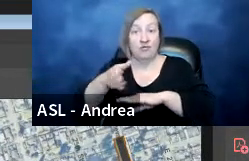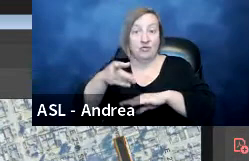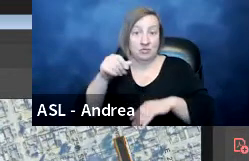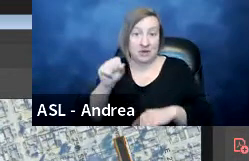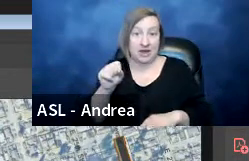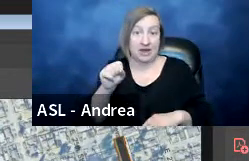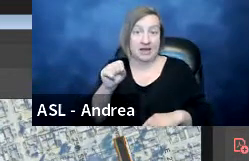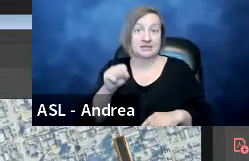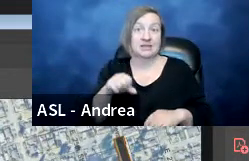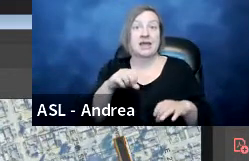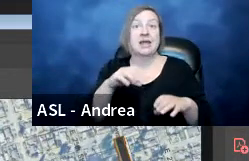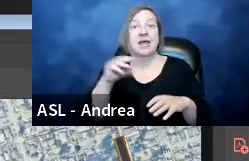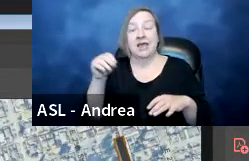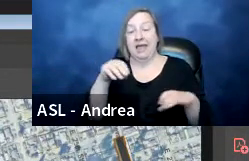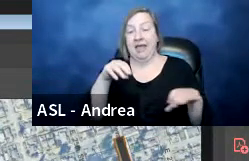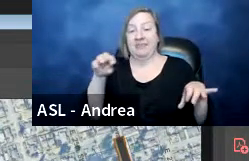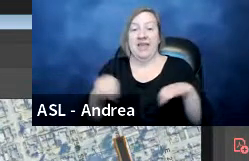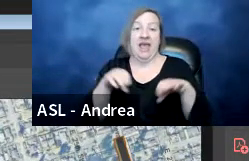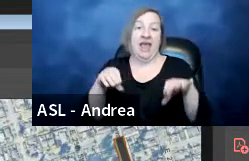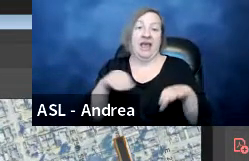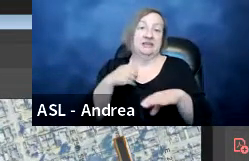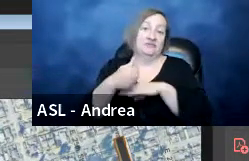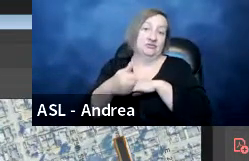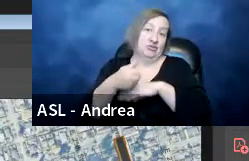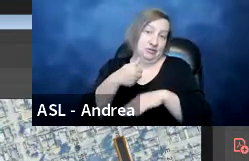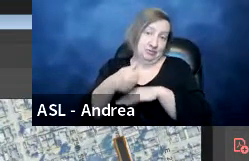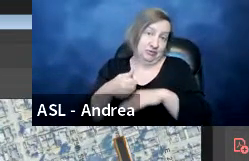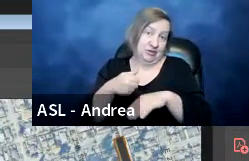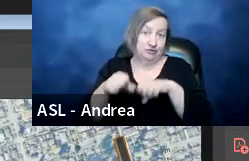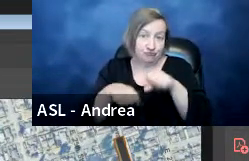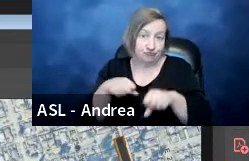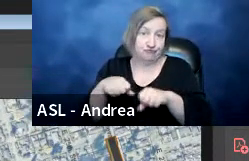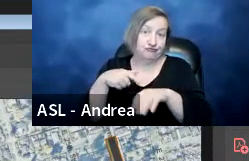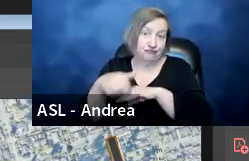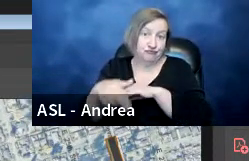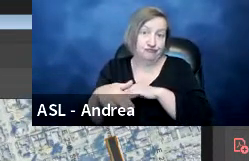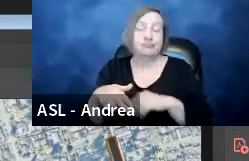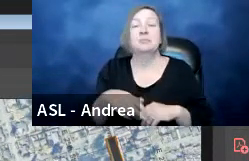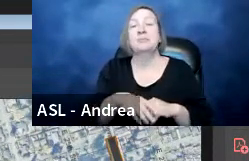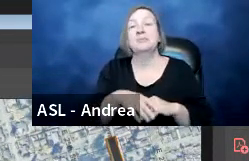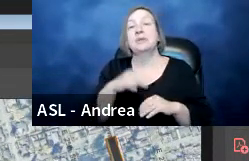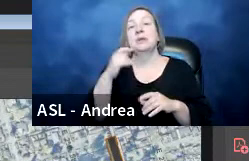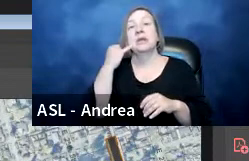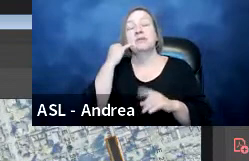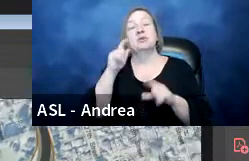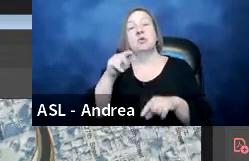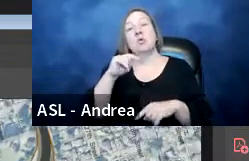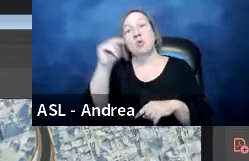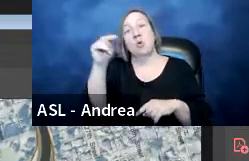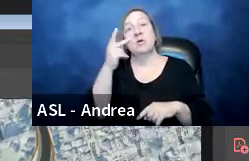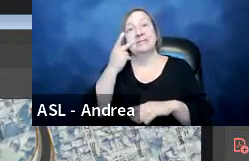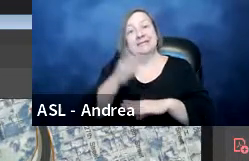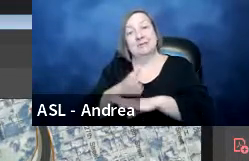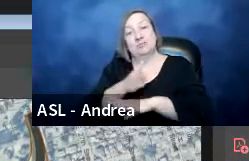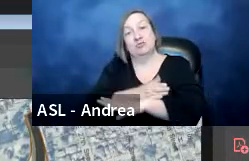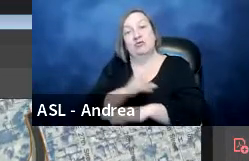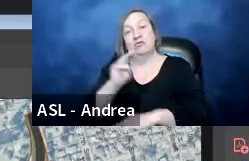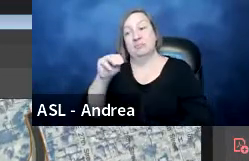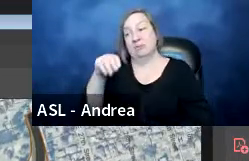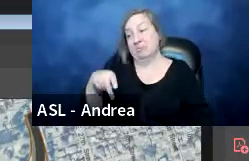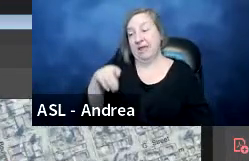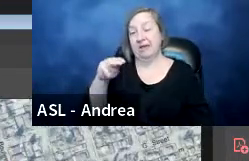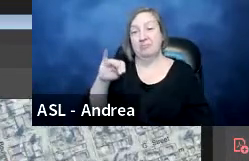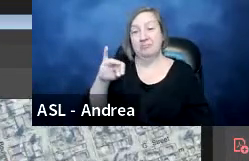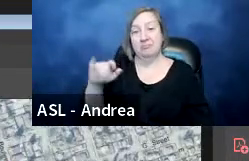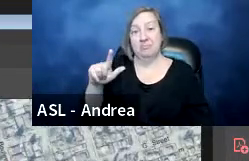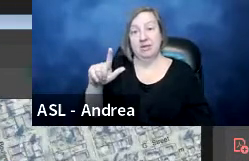connection across the freeway, or LID, you might hear. As you move northward, there's improvements to the Mill Plain interchange, more